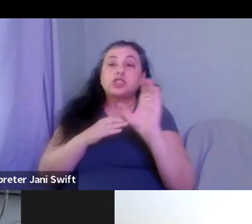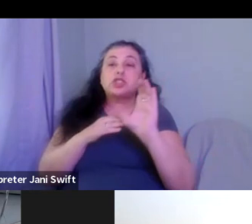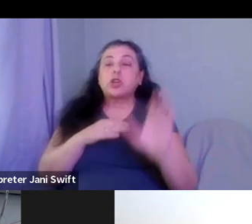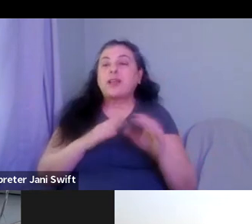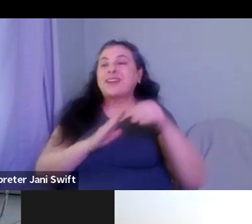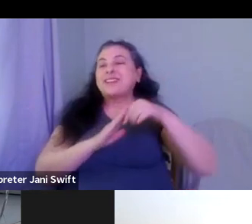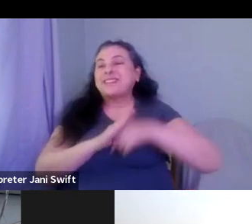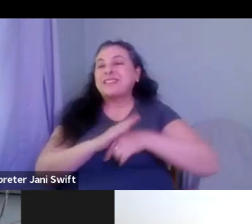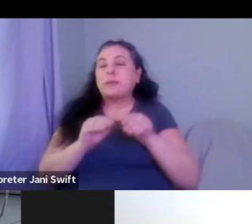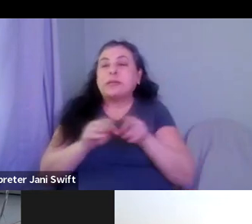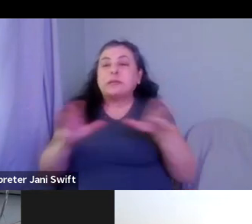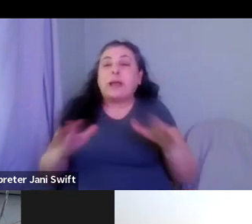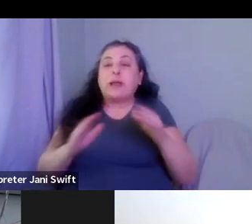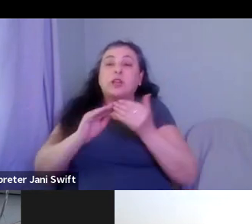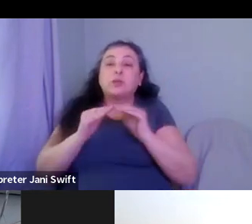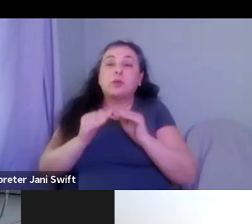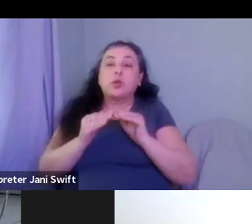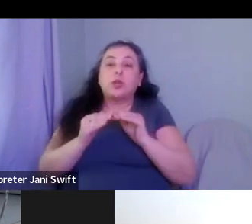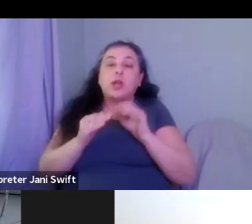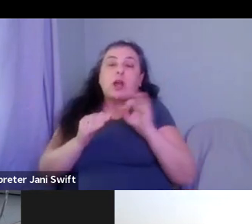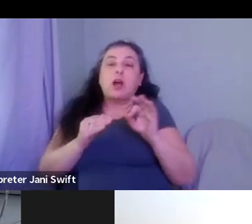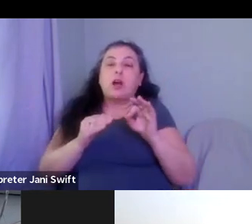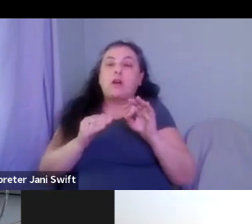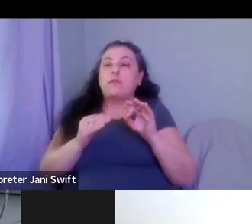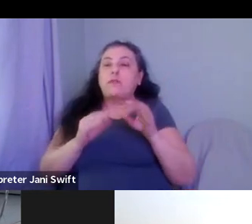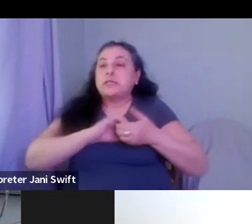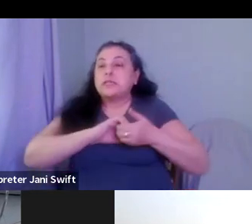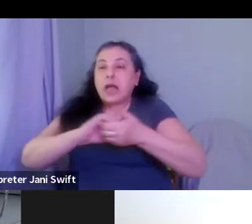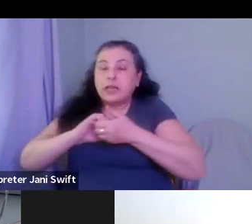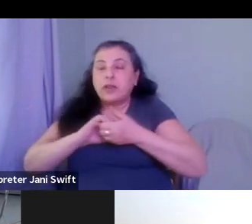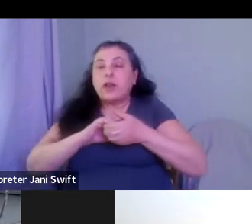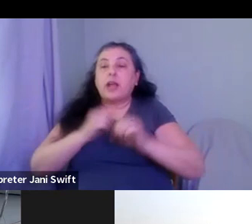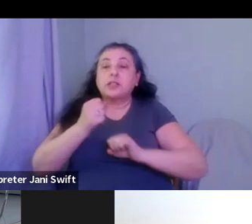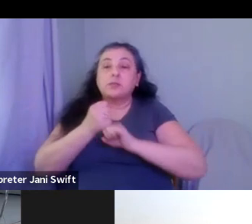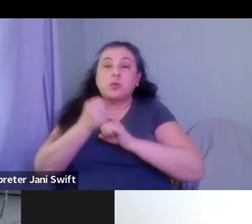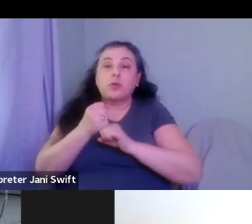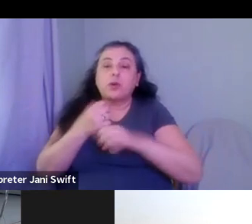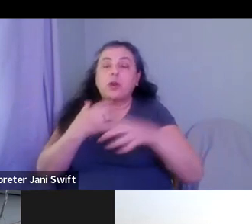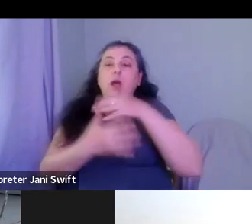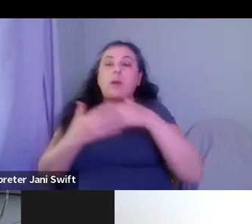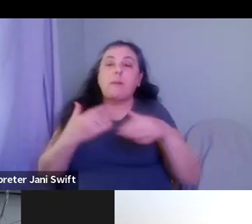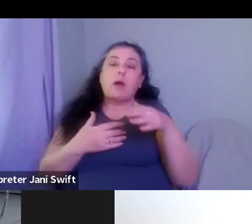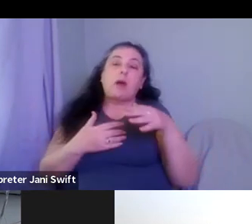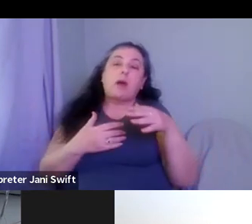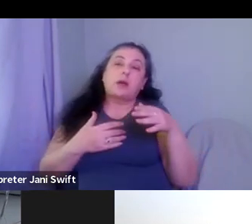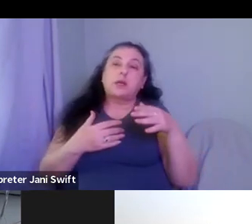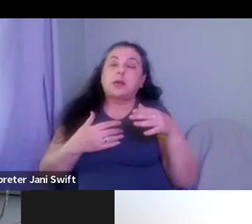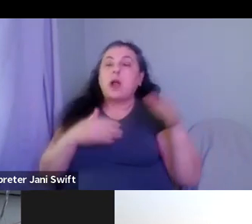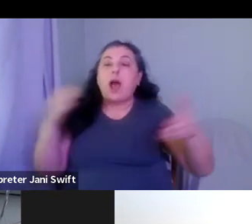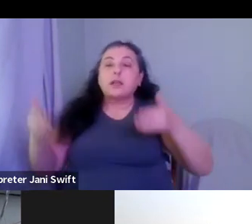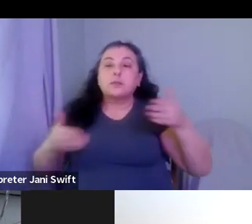deepening and expanding the communities of solidarity and support among hospitality workers and among